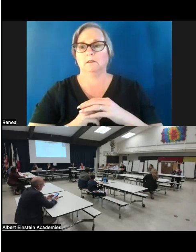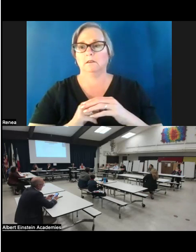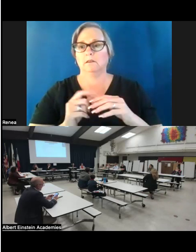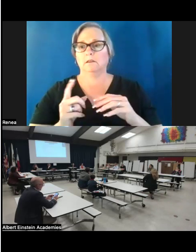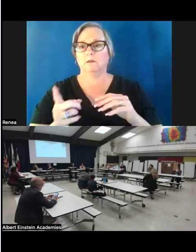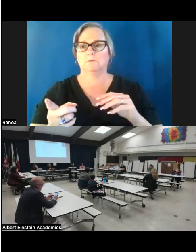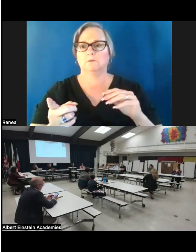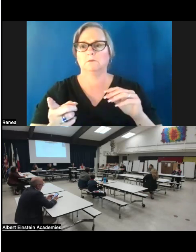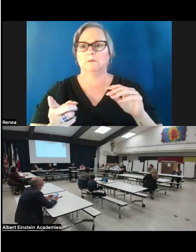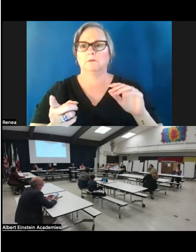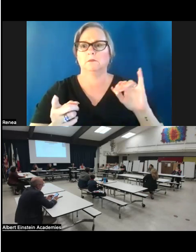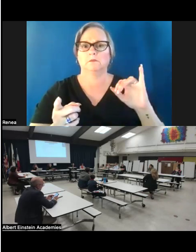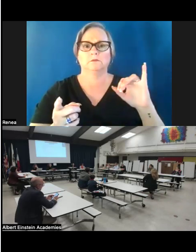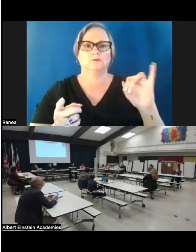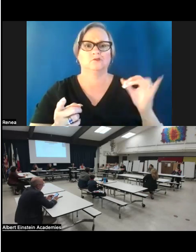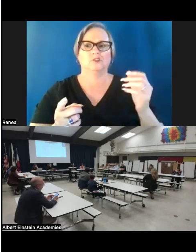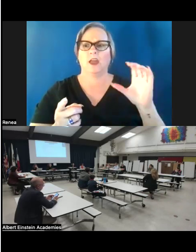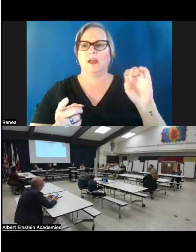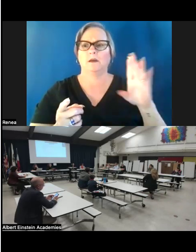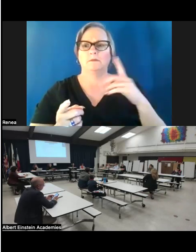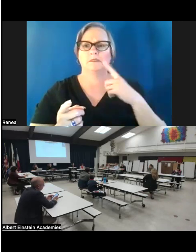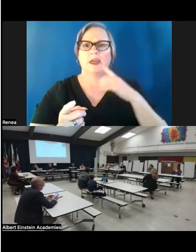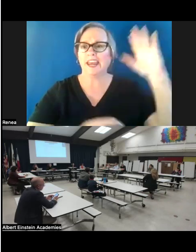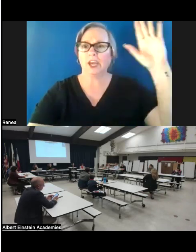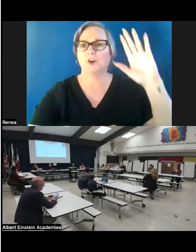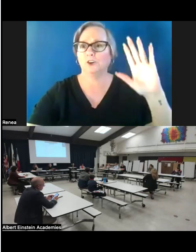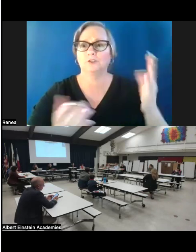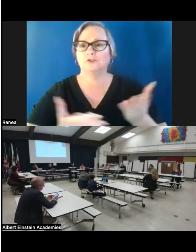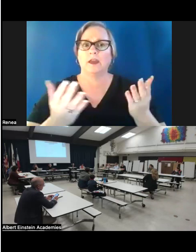Here, Jacob. 10 out of 10. Go ahead.